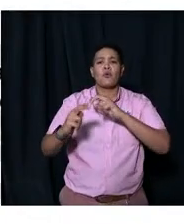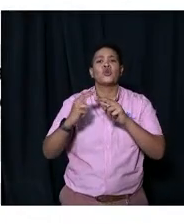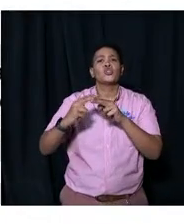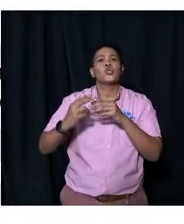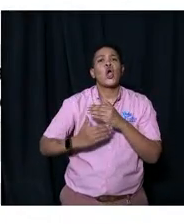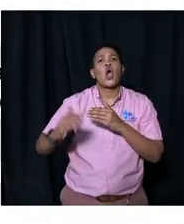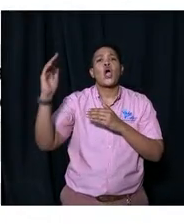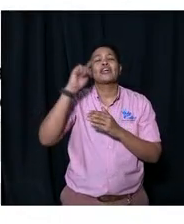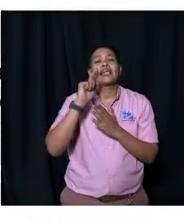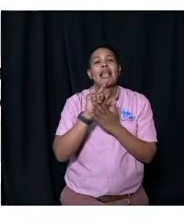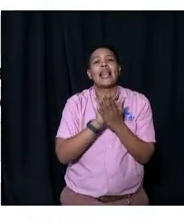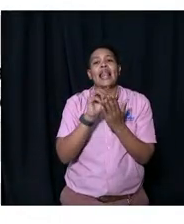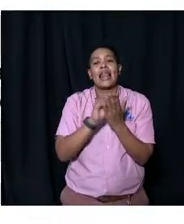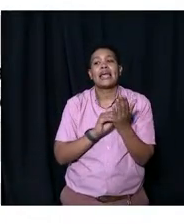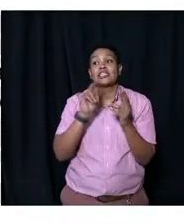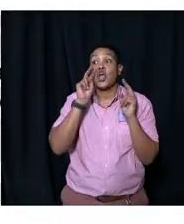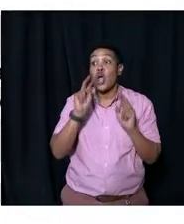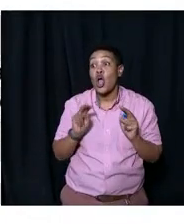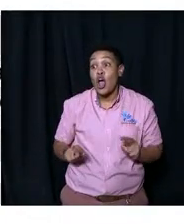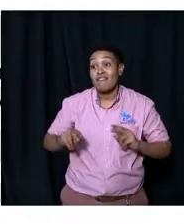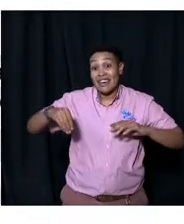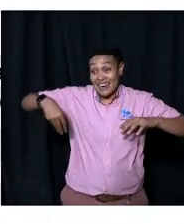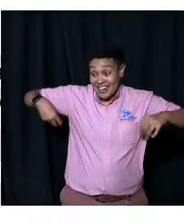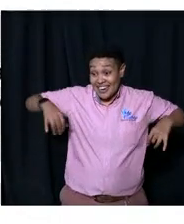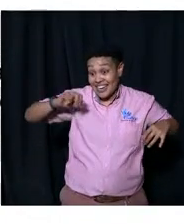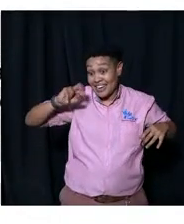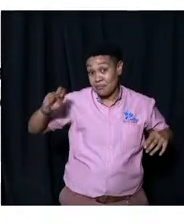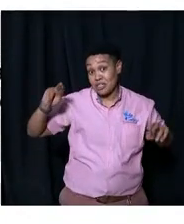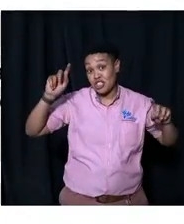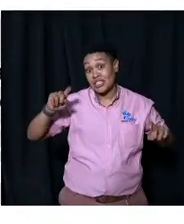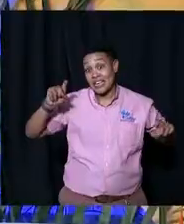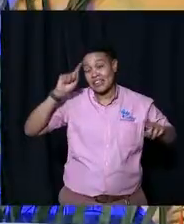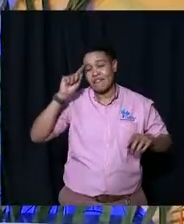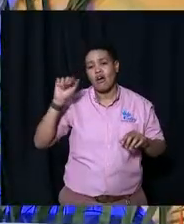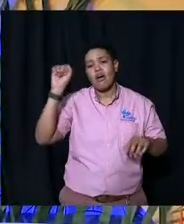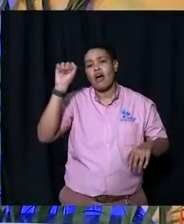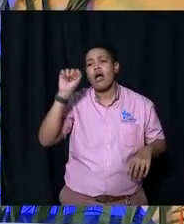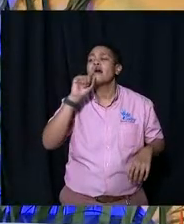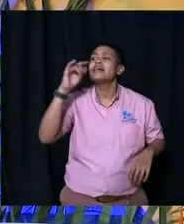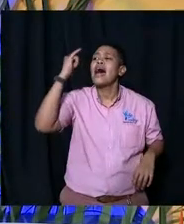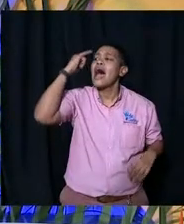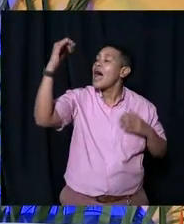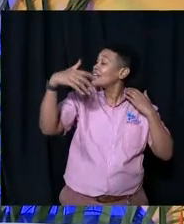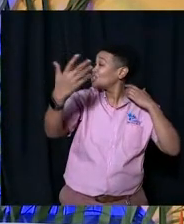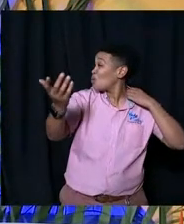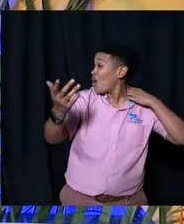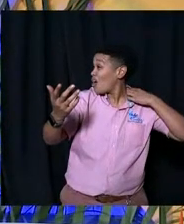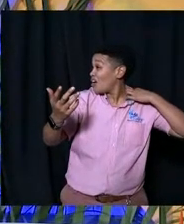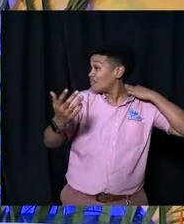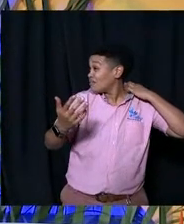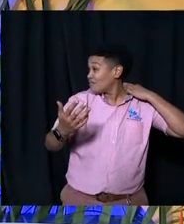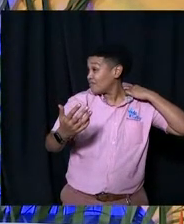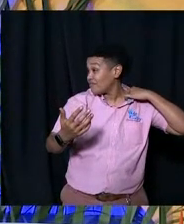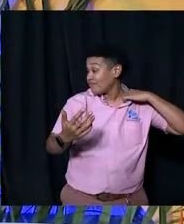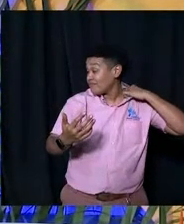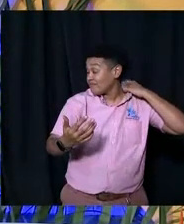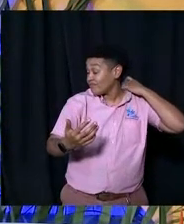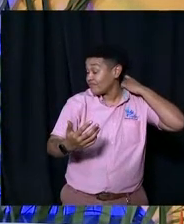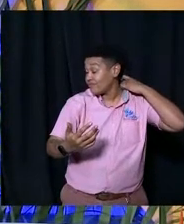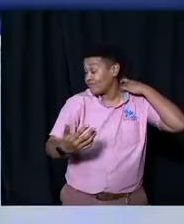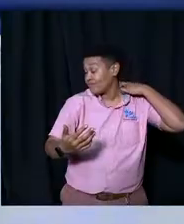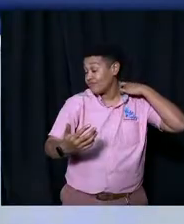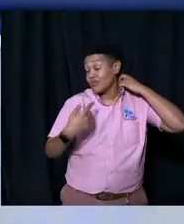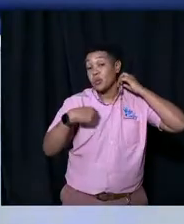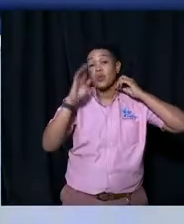term the legislation governing emissions testing of motor vehicles. The idea is that we would do emissions